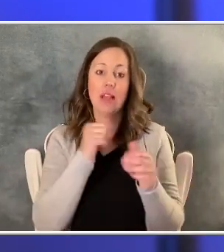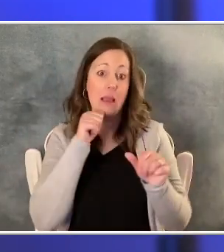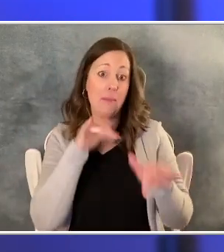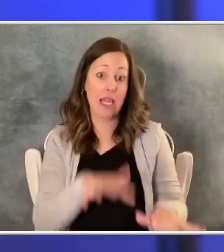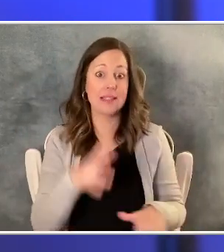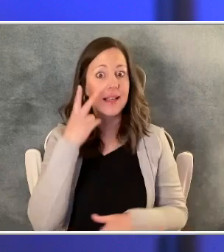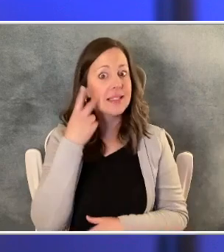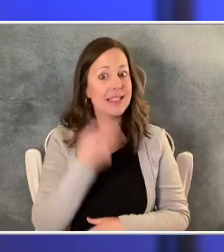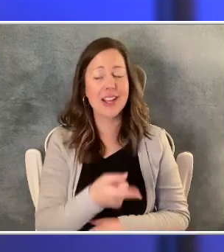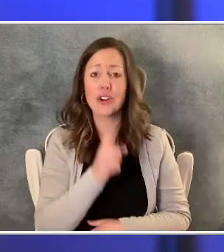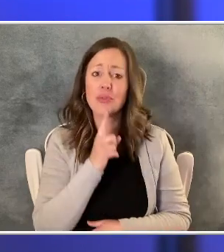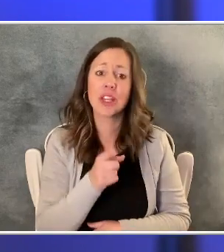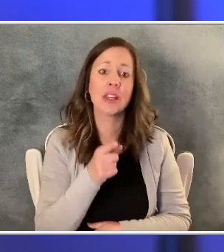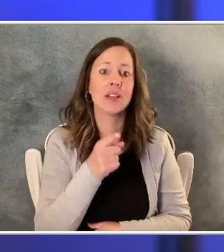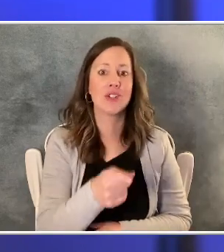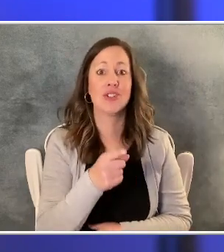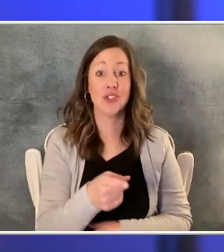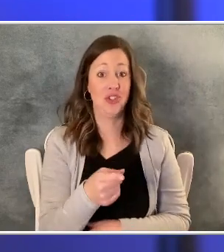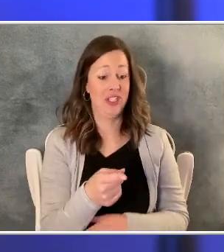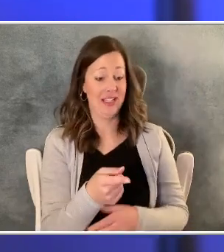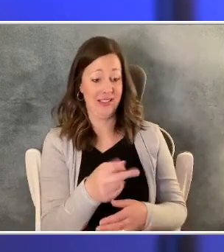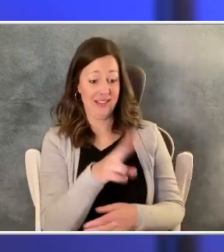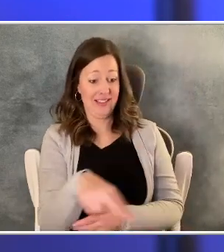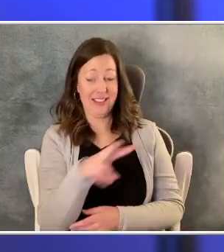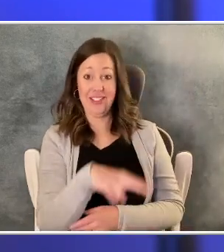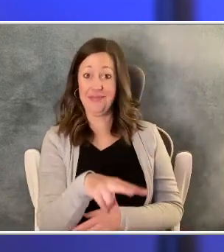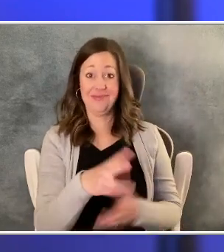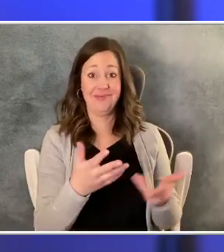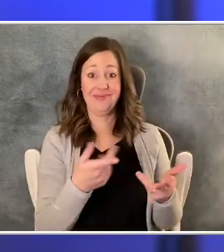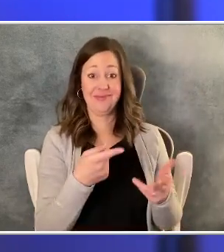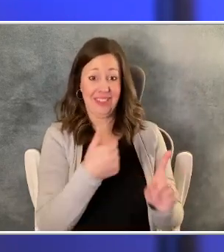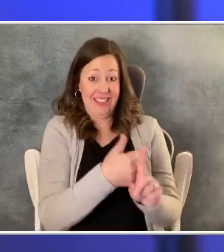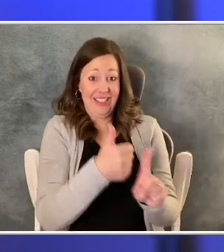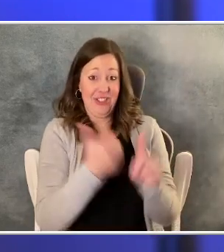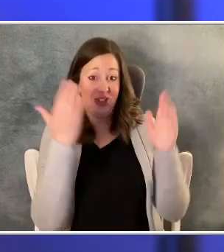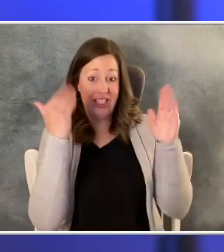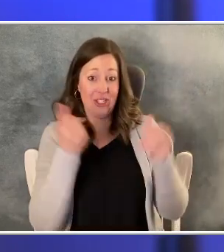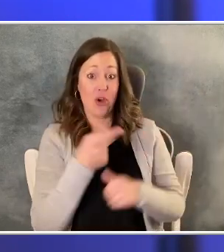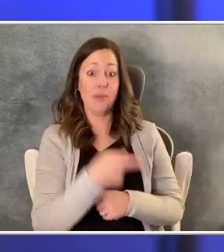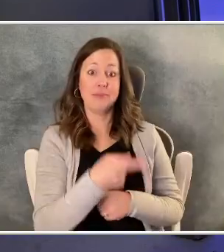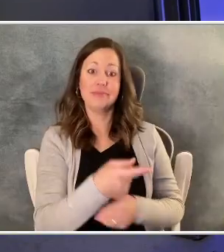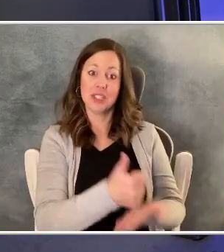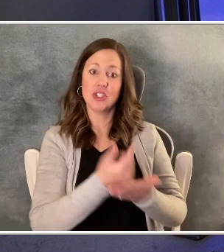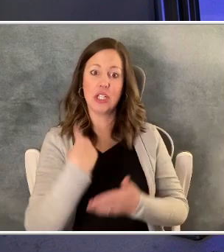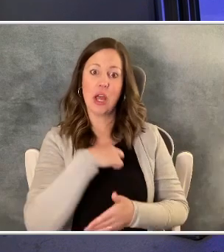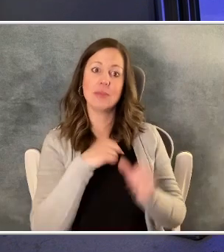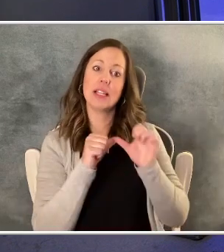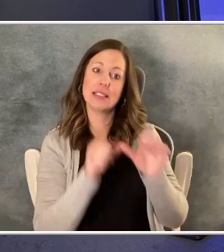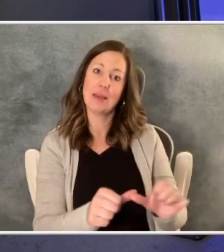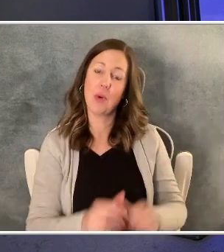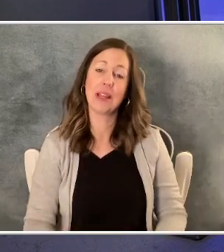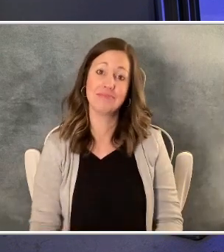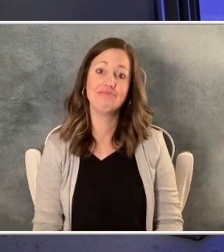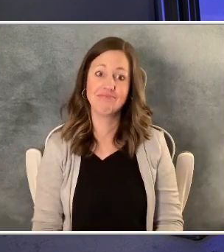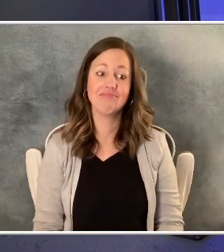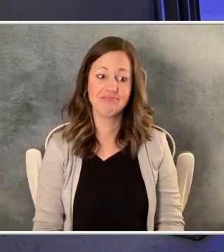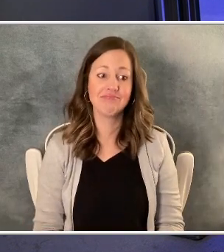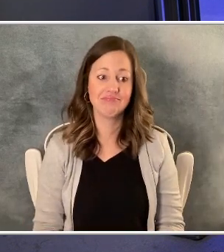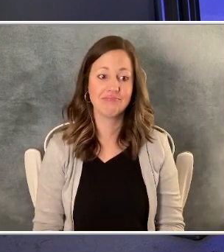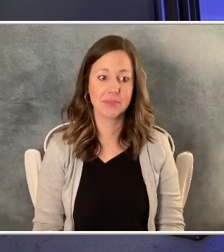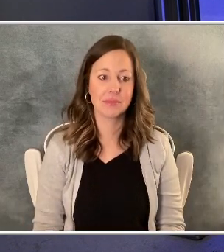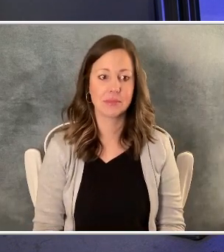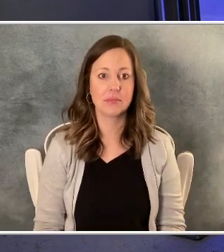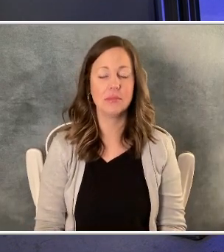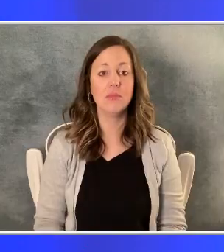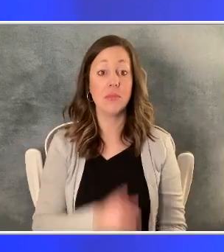a walking hope of light. She's what keeps us going. The biggest question I probably had is